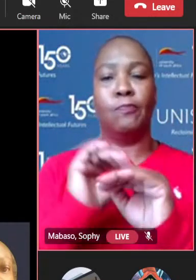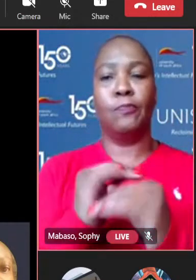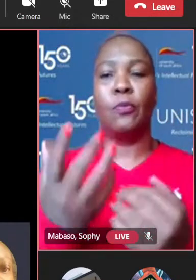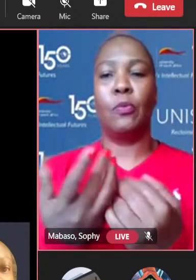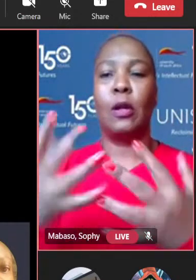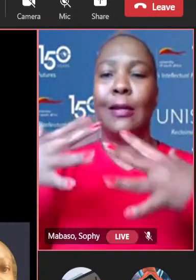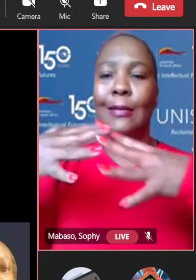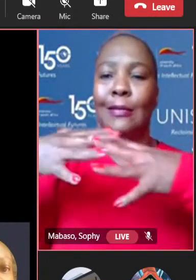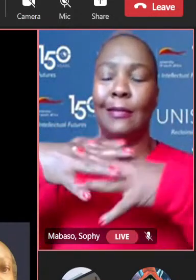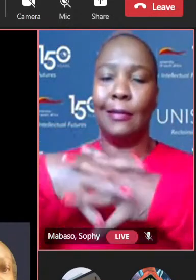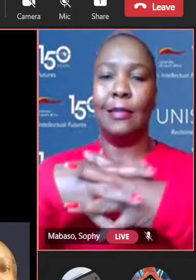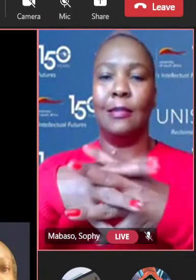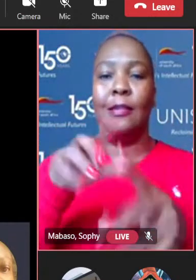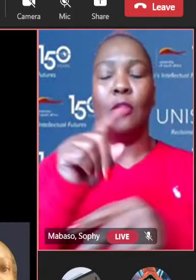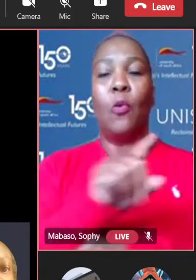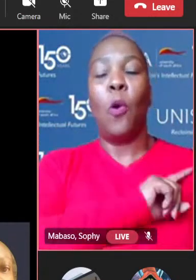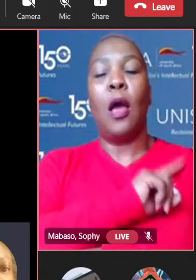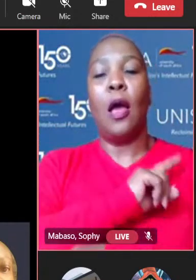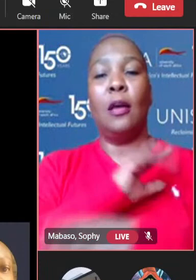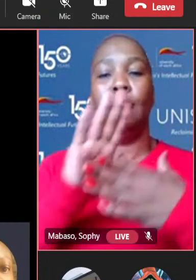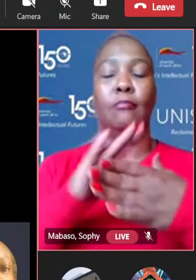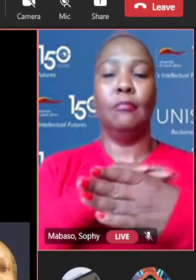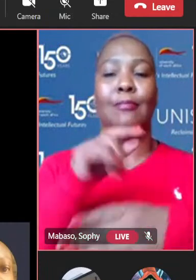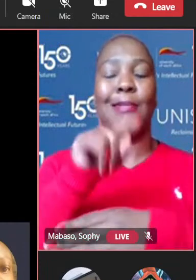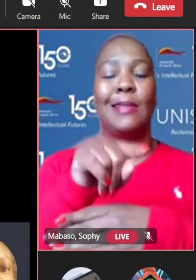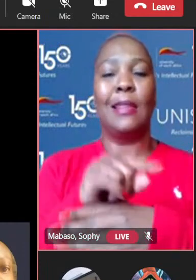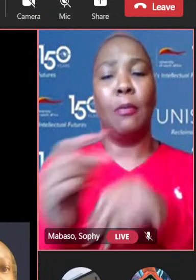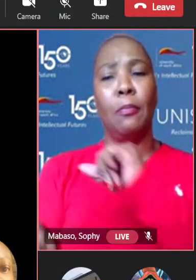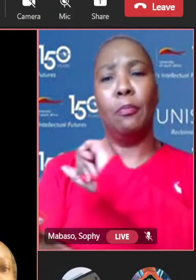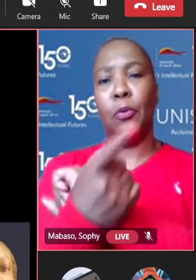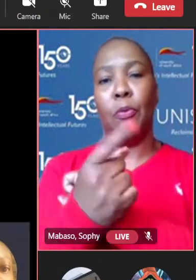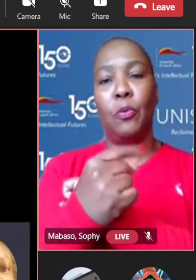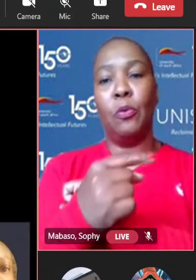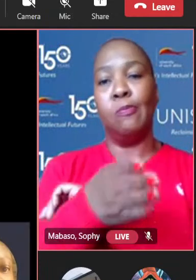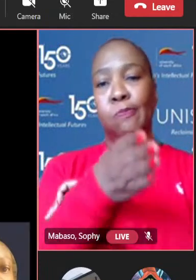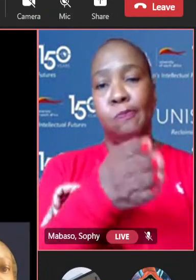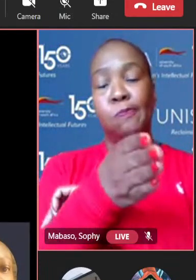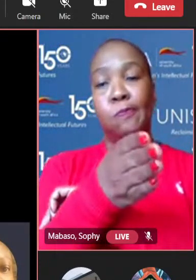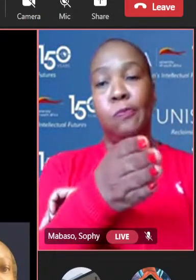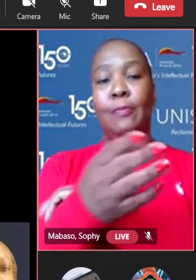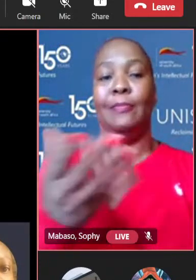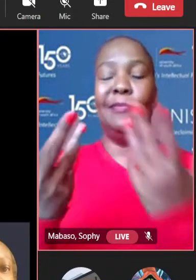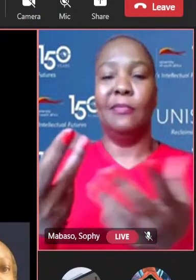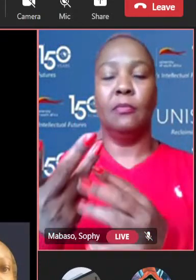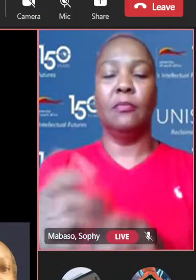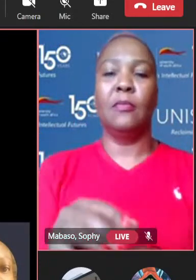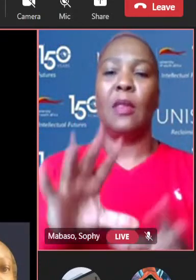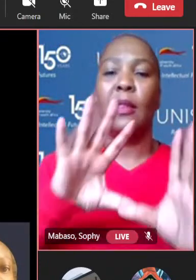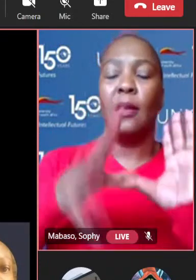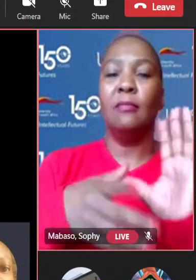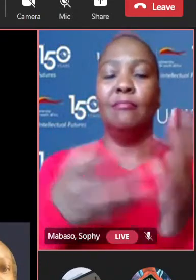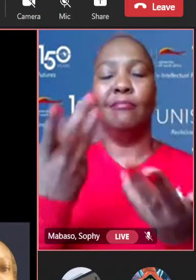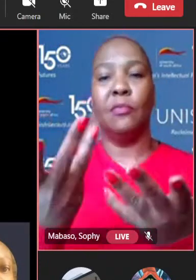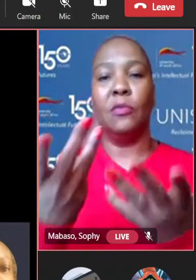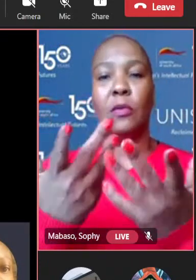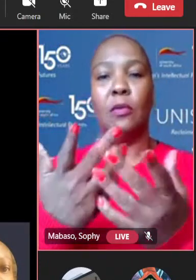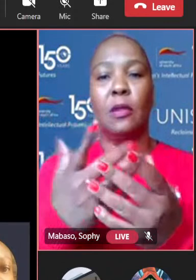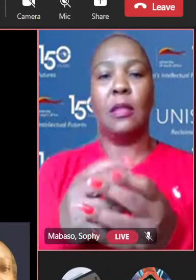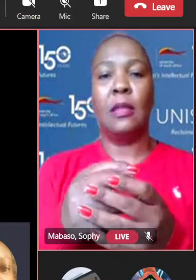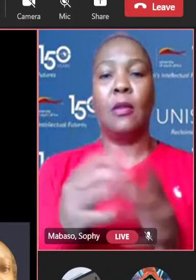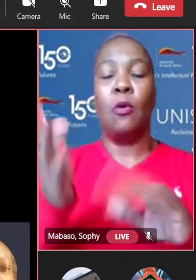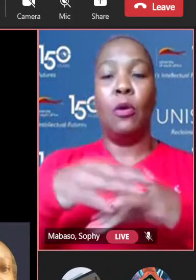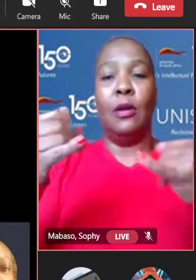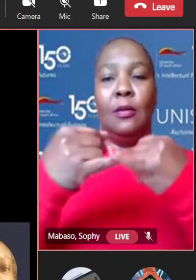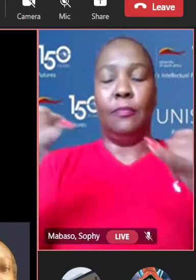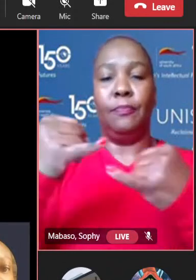tutoring, because this happens while you're there, unlike e-tutoring. And remember, both of